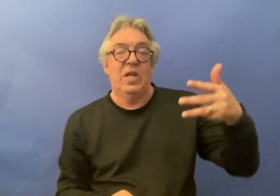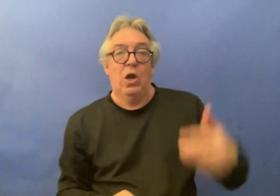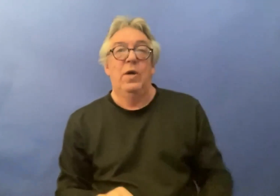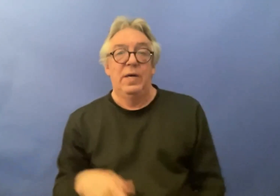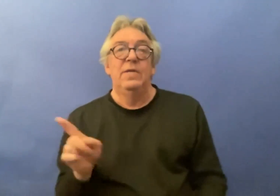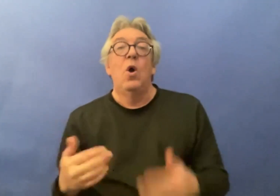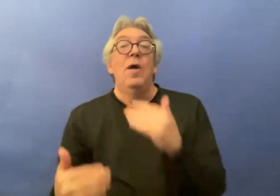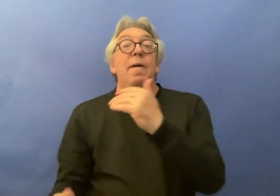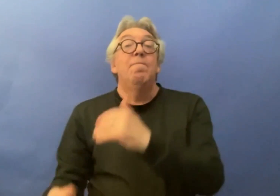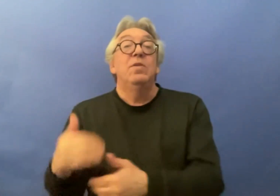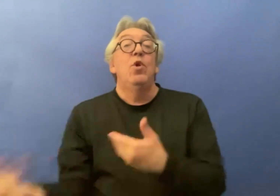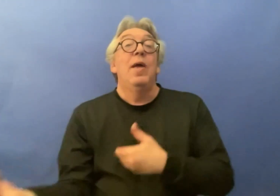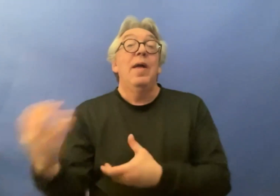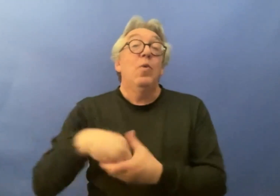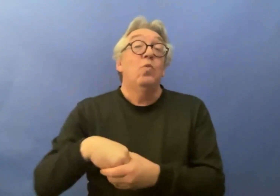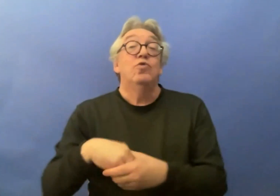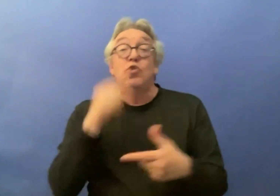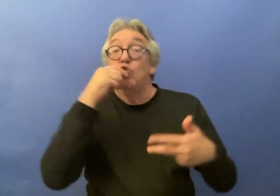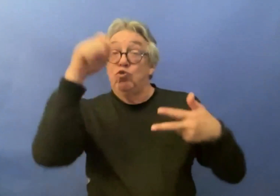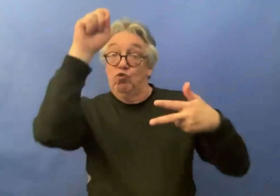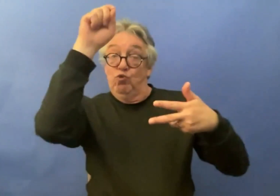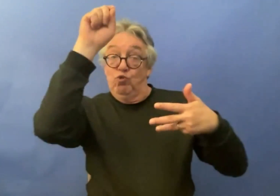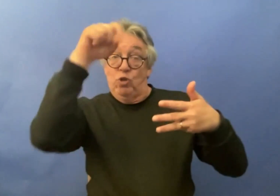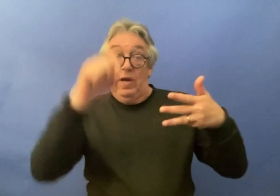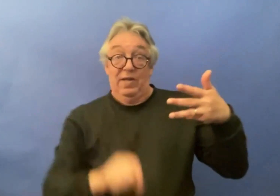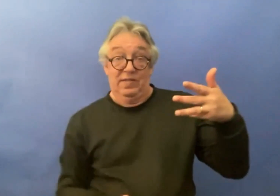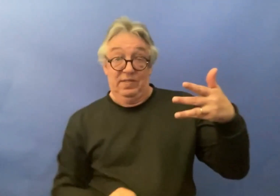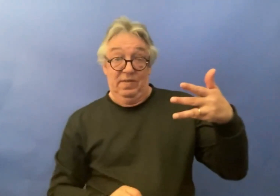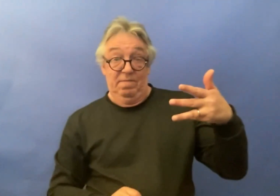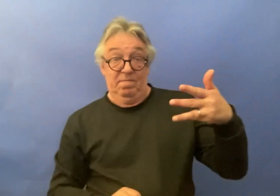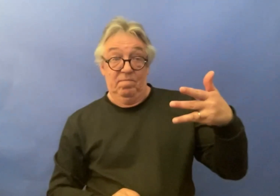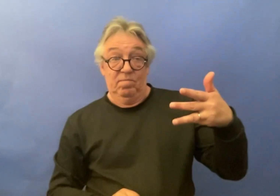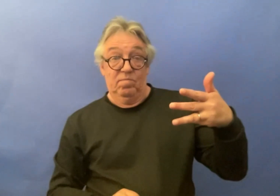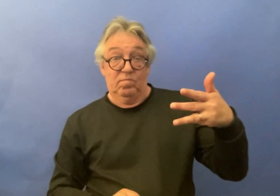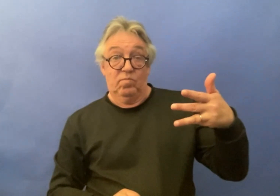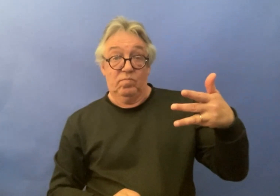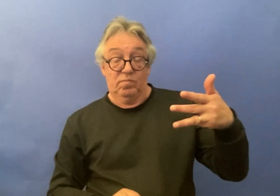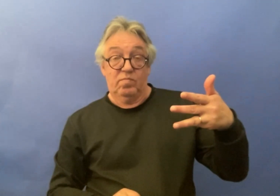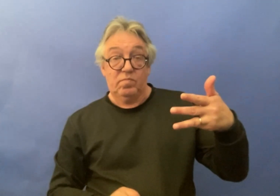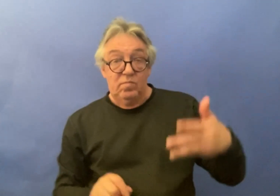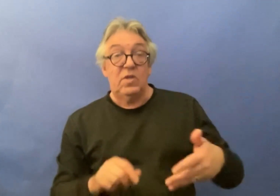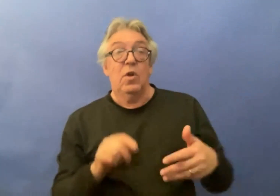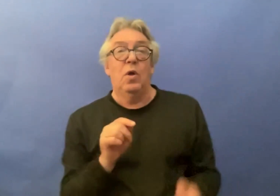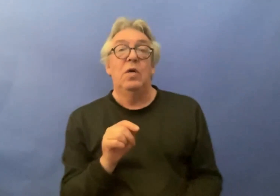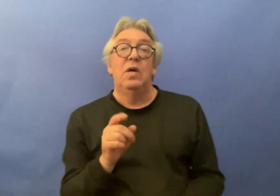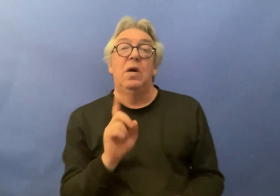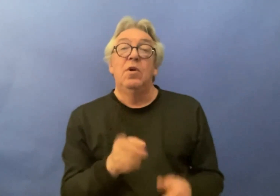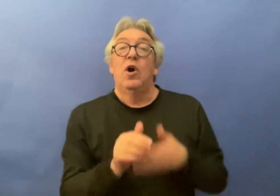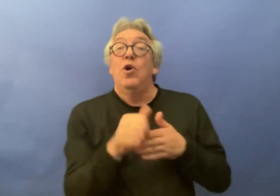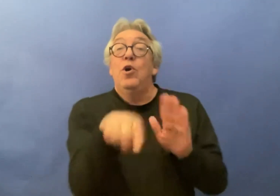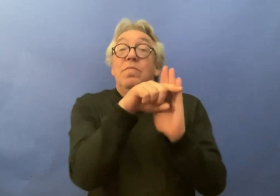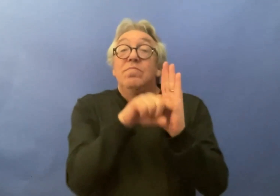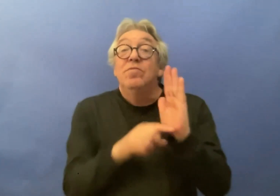of people with disabilities, but also how to better work with OPDs and persons